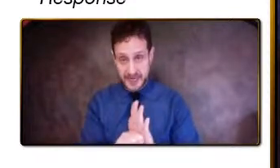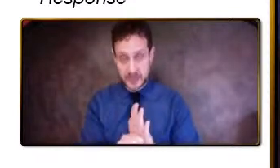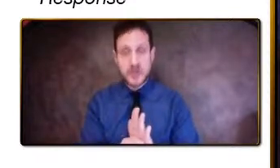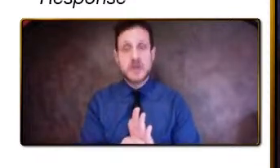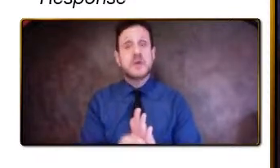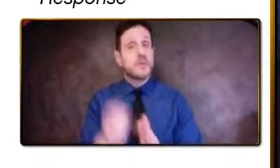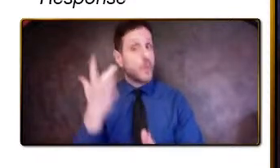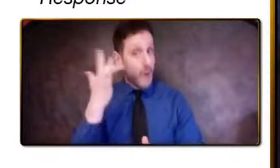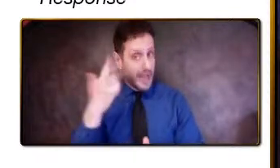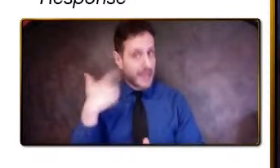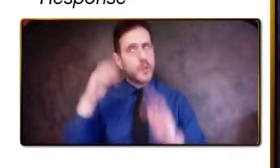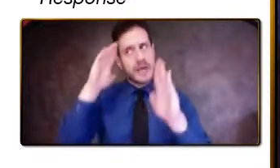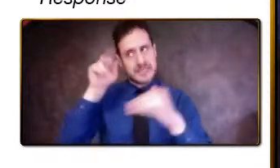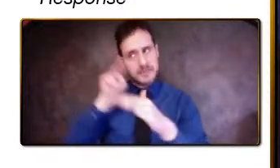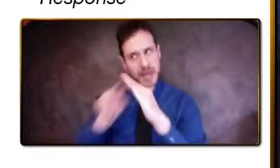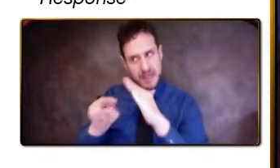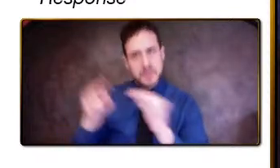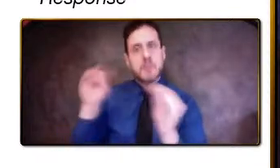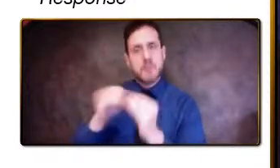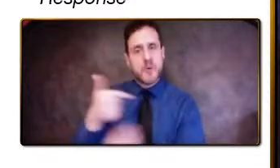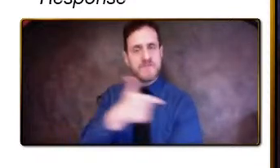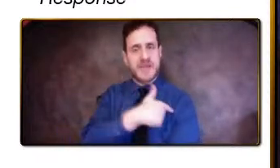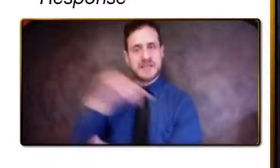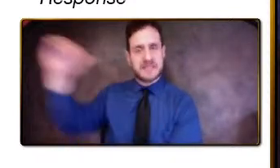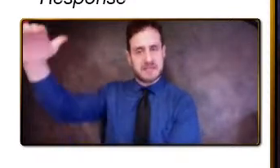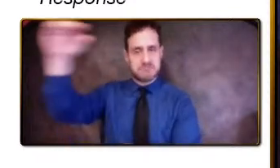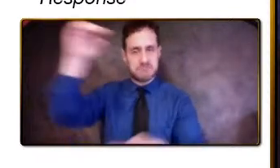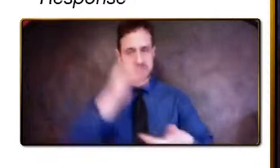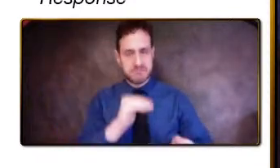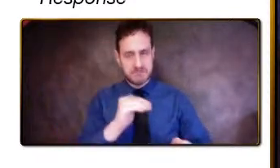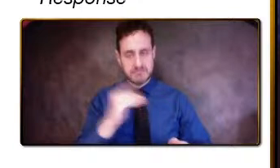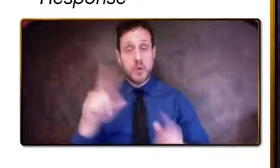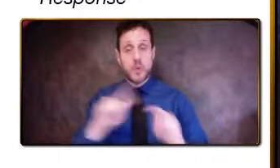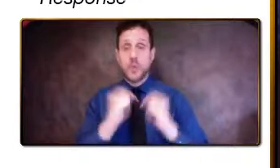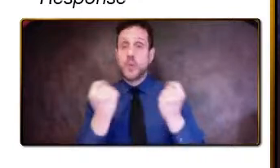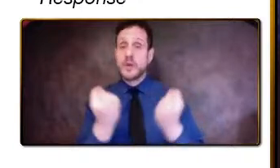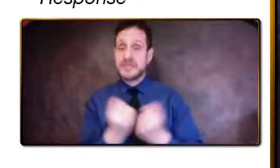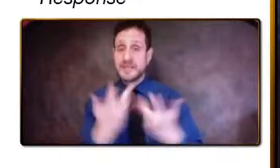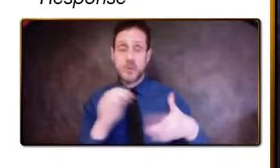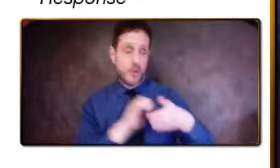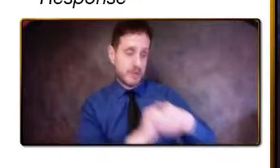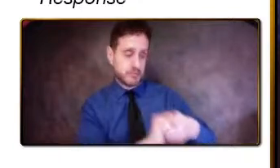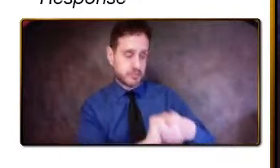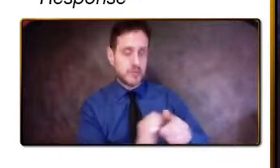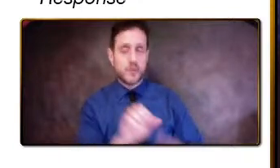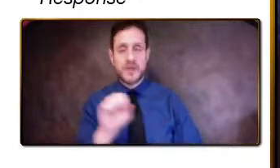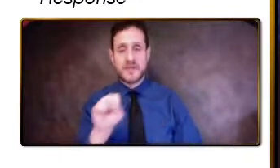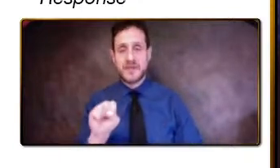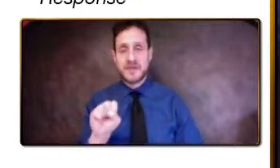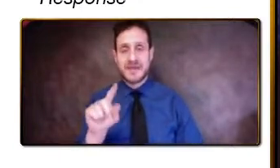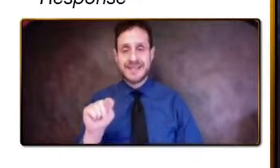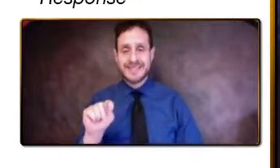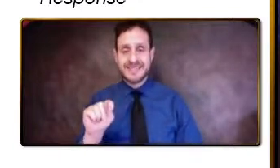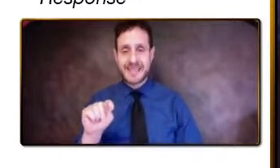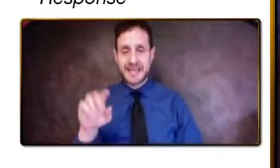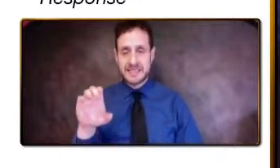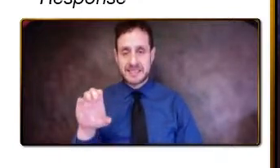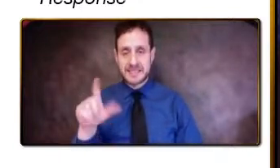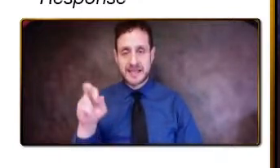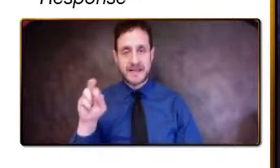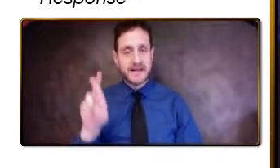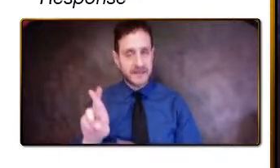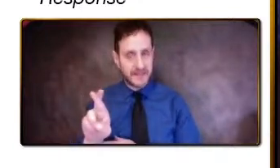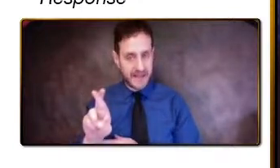increases. One of those teams is already collaborating with St. Clair County Public Health Department to launch in Metro